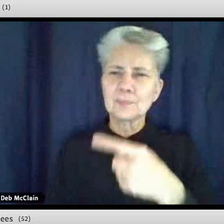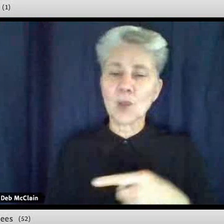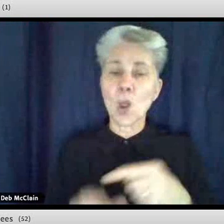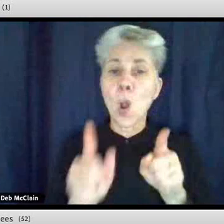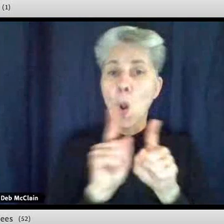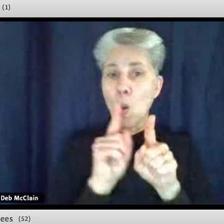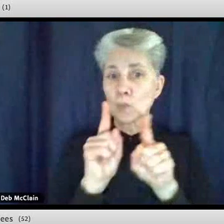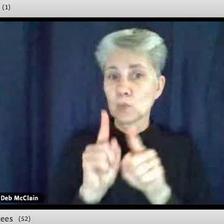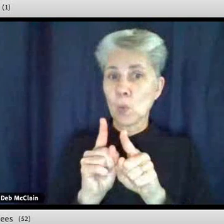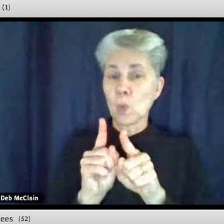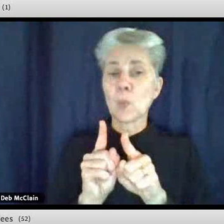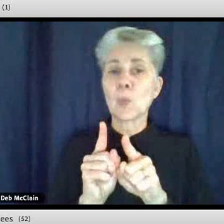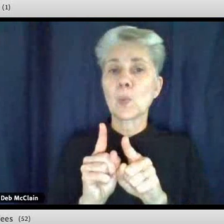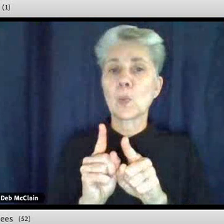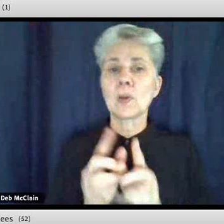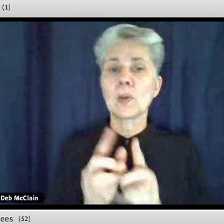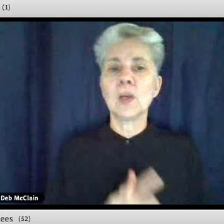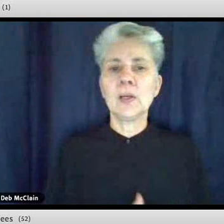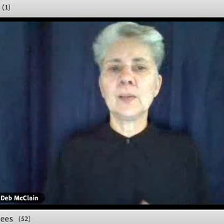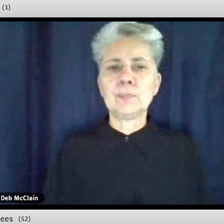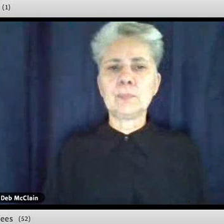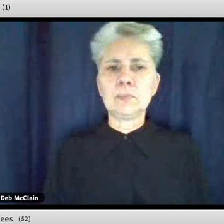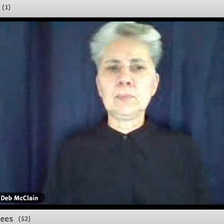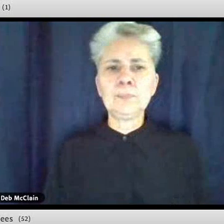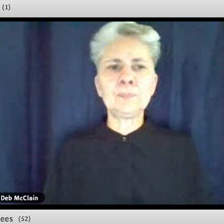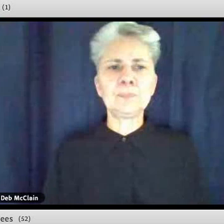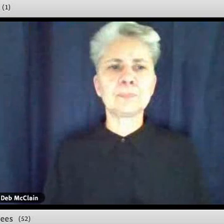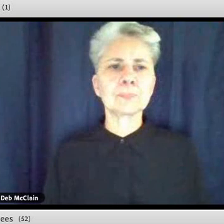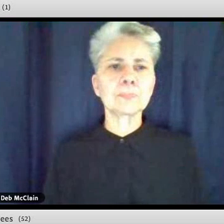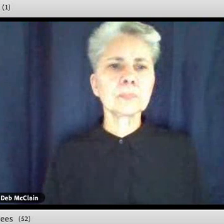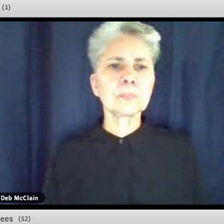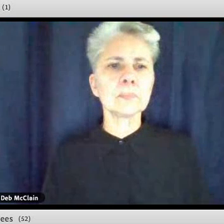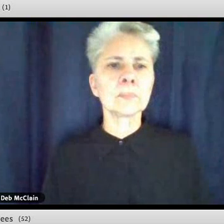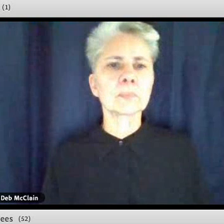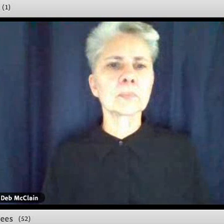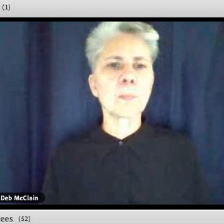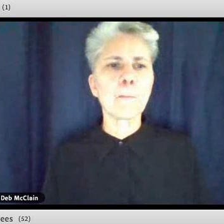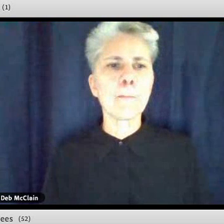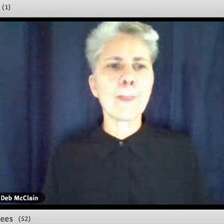that. There is also